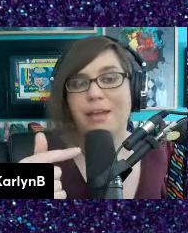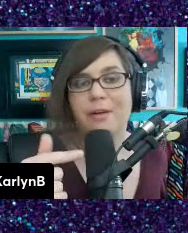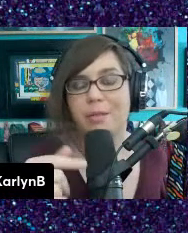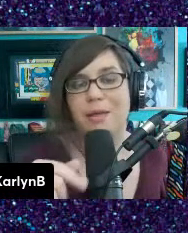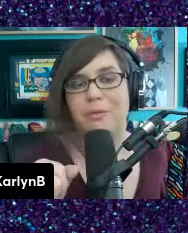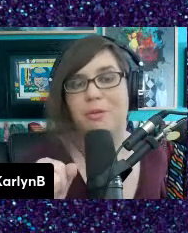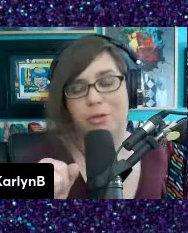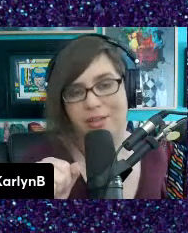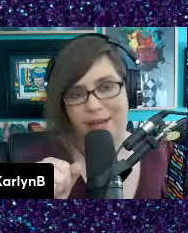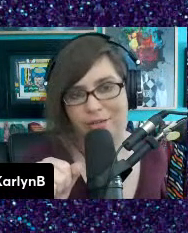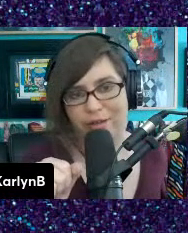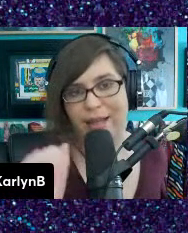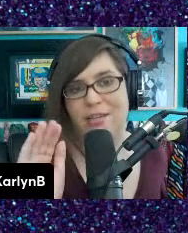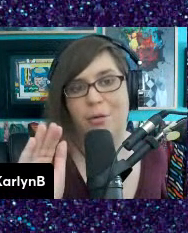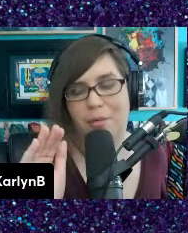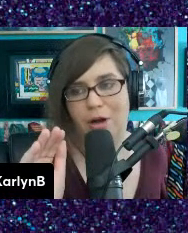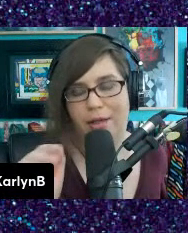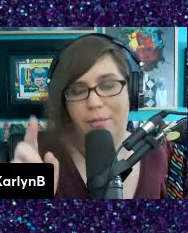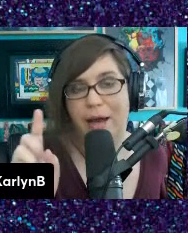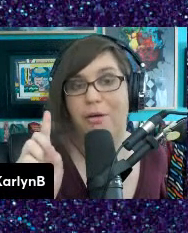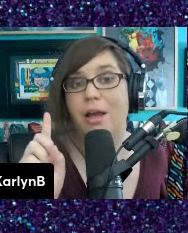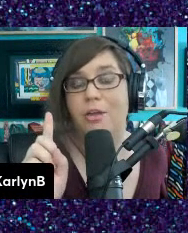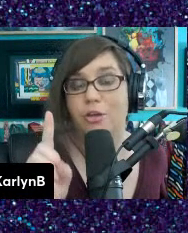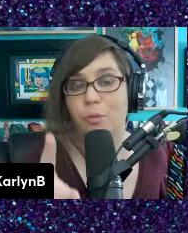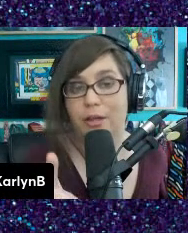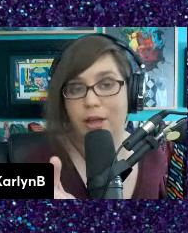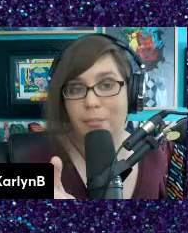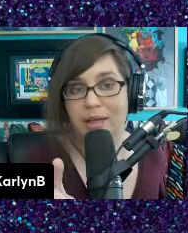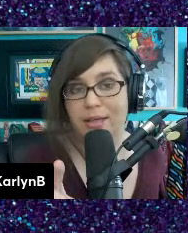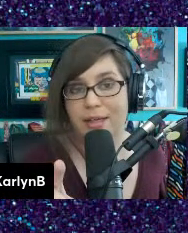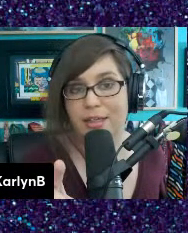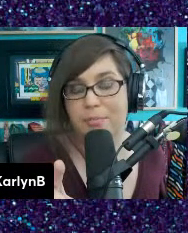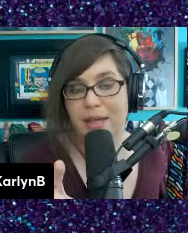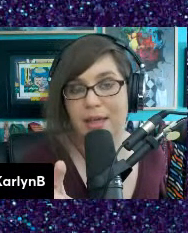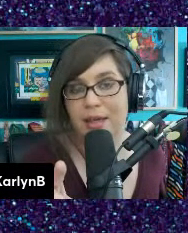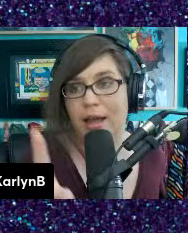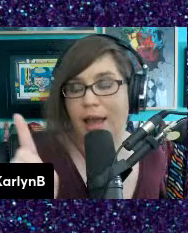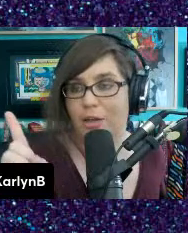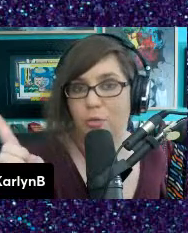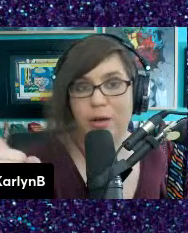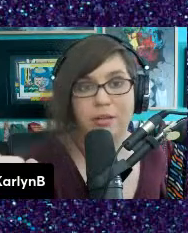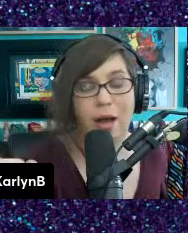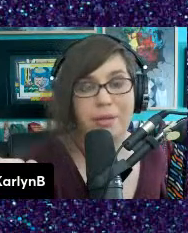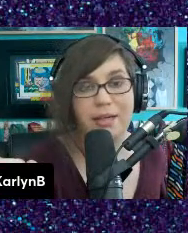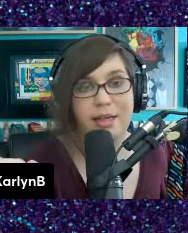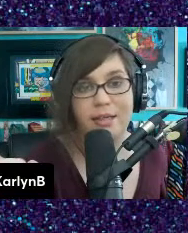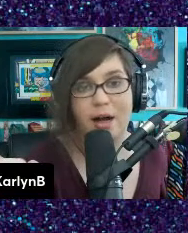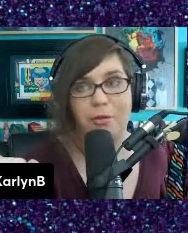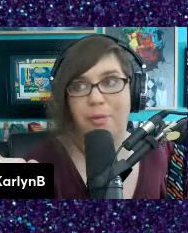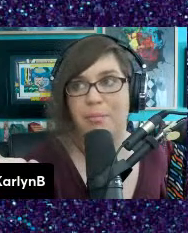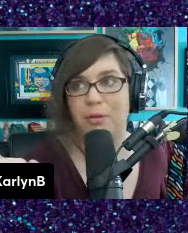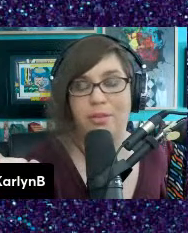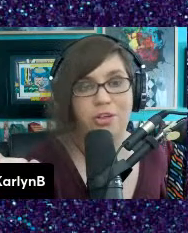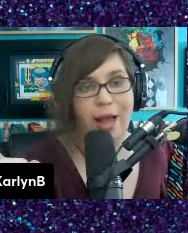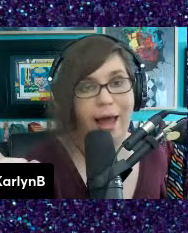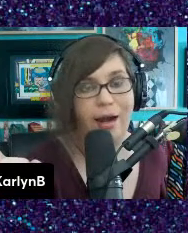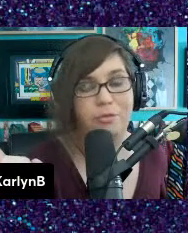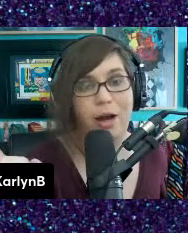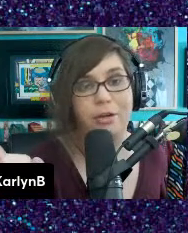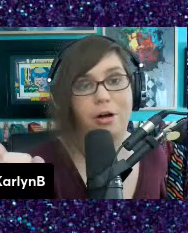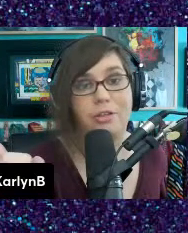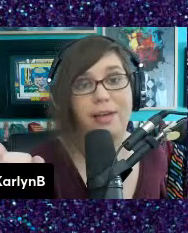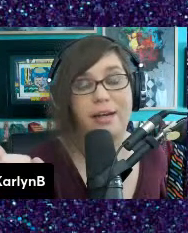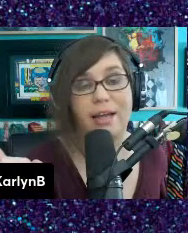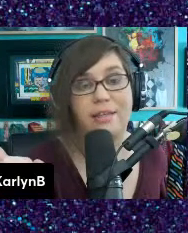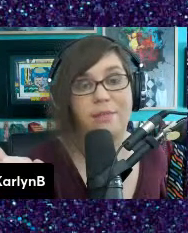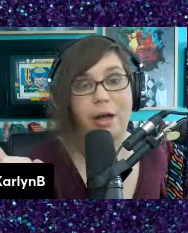care if you make fun of the people in the presentation. That's not what I'm talking about. You will not be a dick to me, and you will not be a dick to other people in the chat. I'm trying